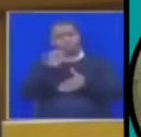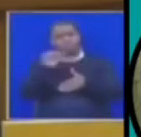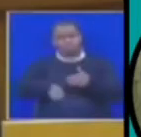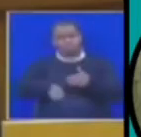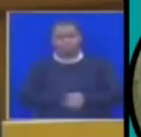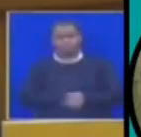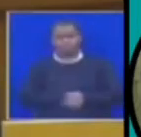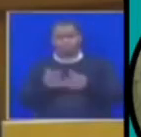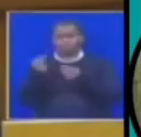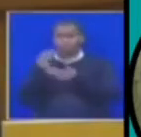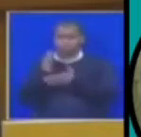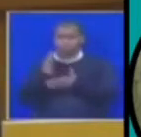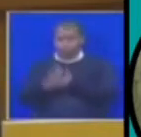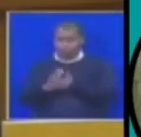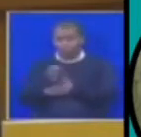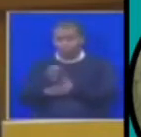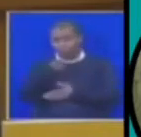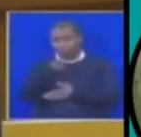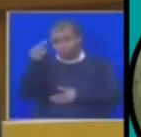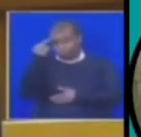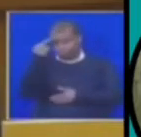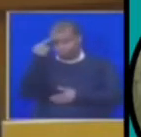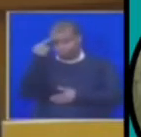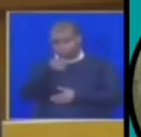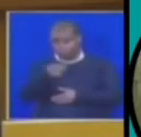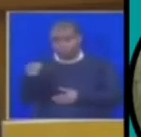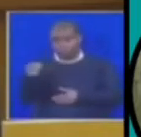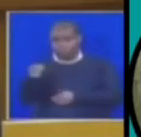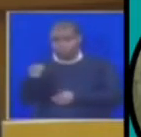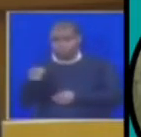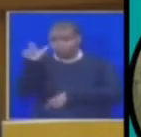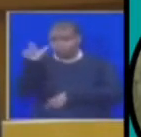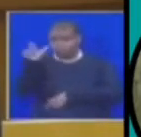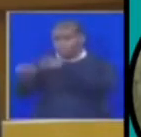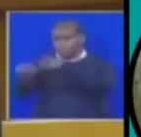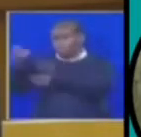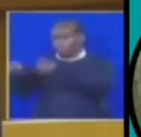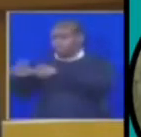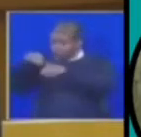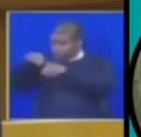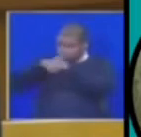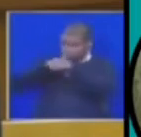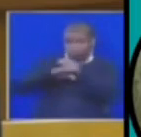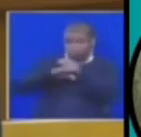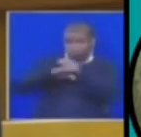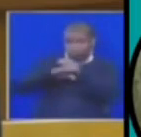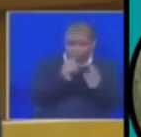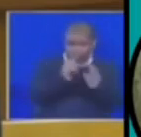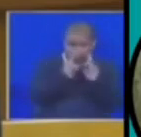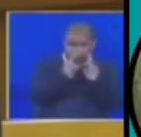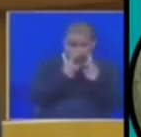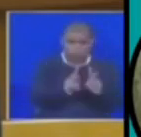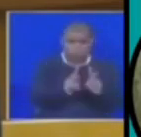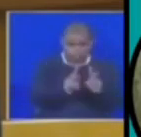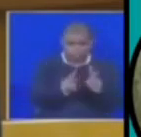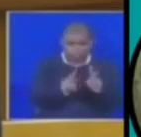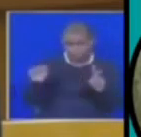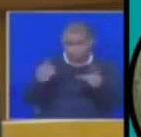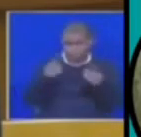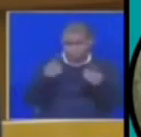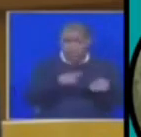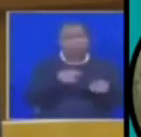Also to remind you that not all that visit our beautiful country come with the right